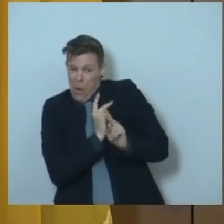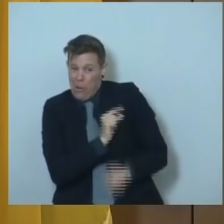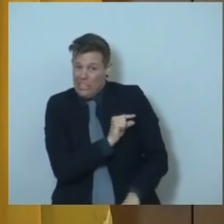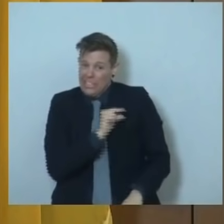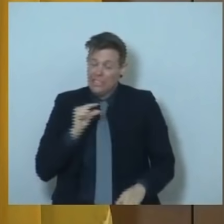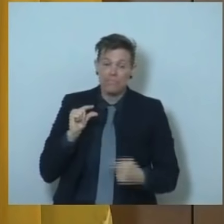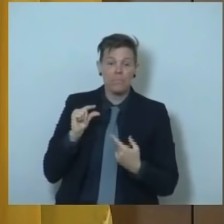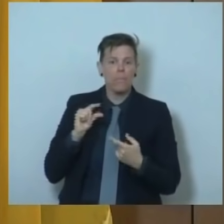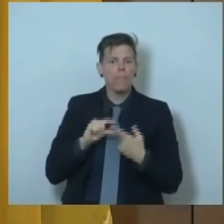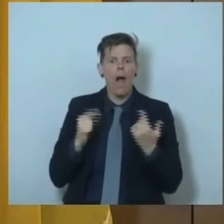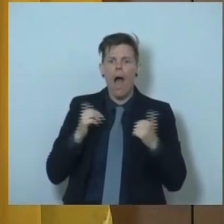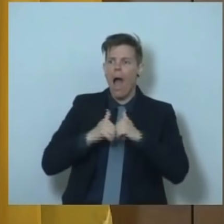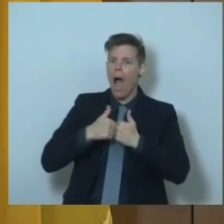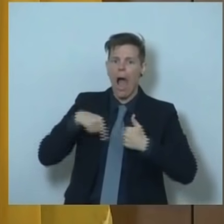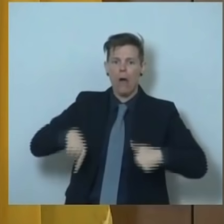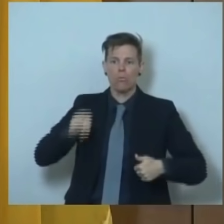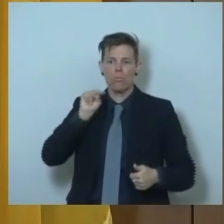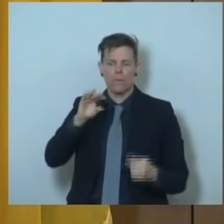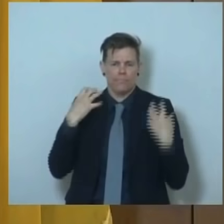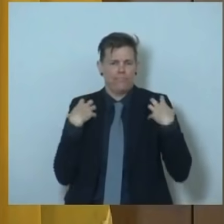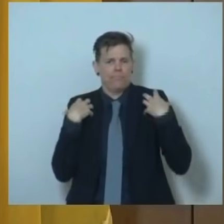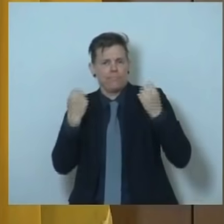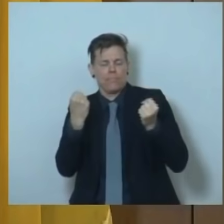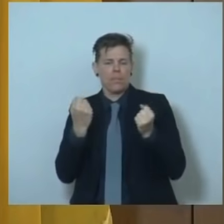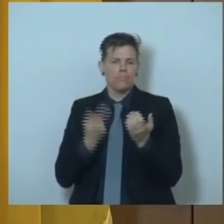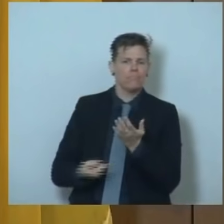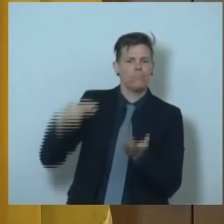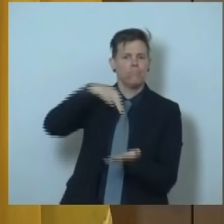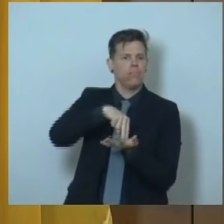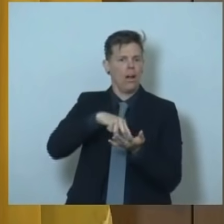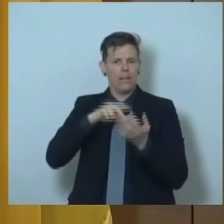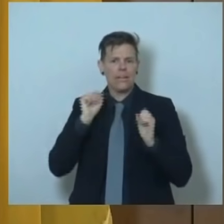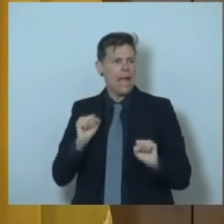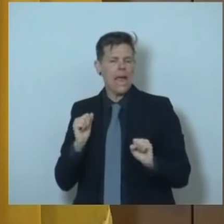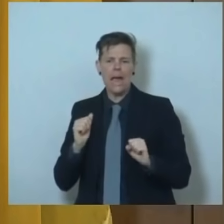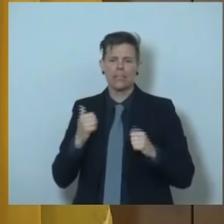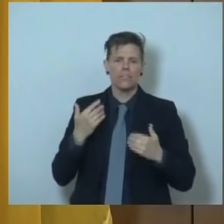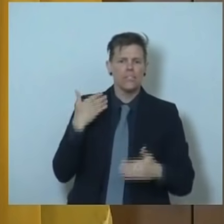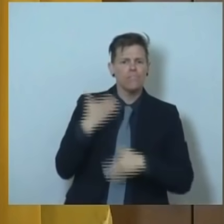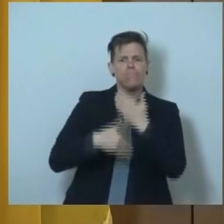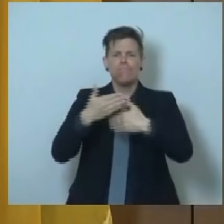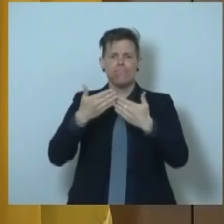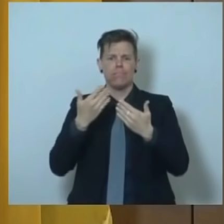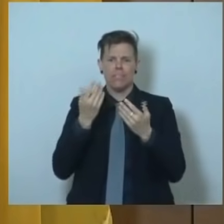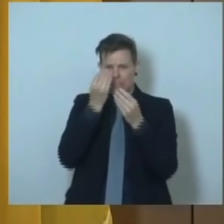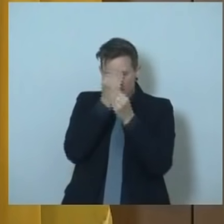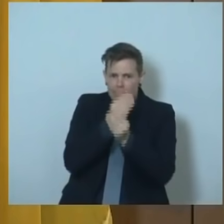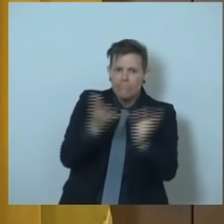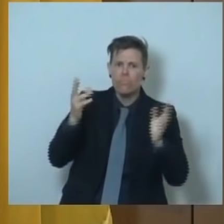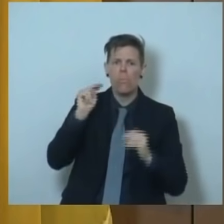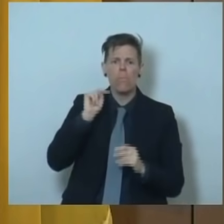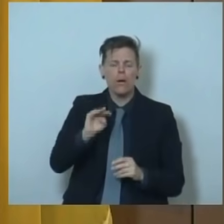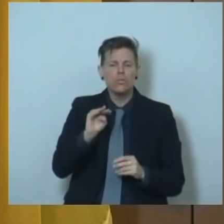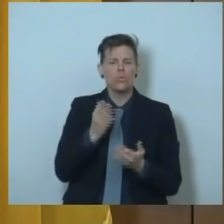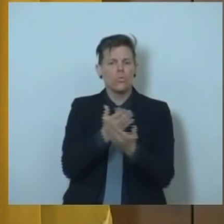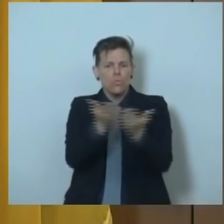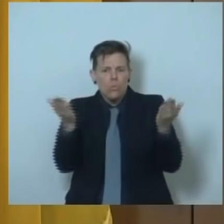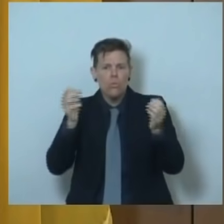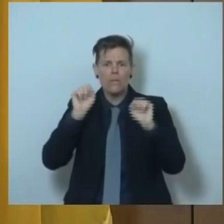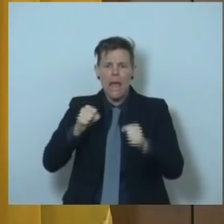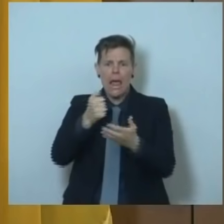recovery, and if we're going to signal to New Mexicans that the money we save, that they help us save, that is intended for